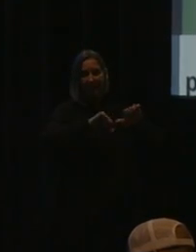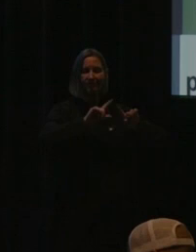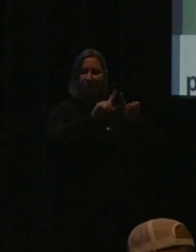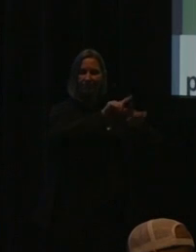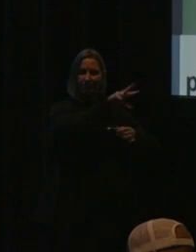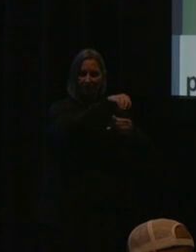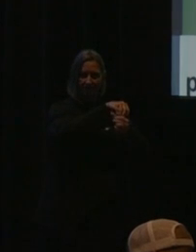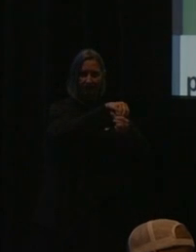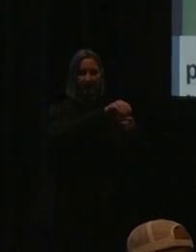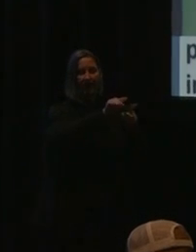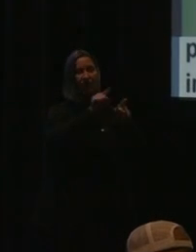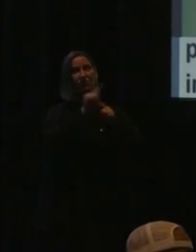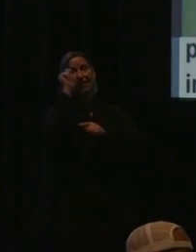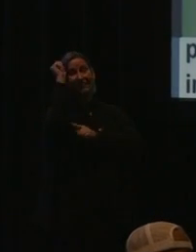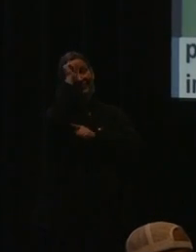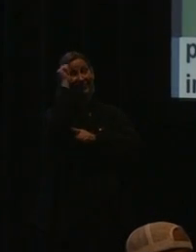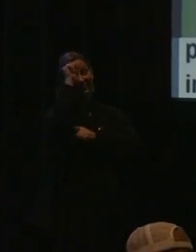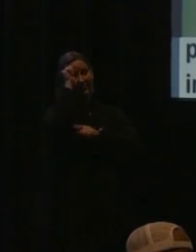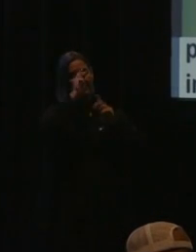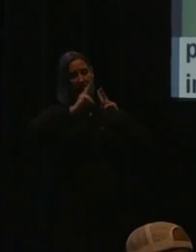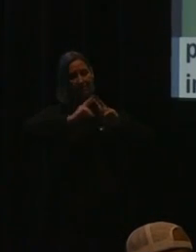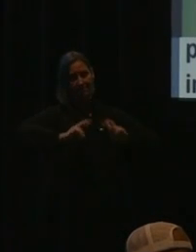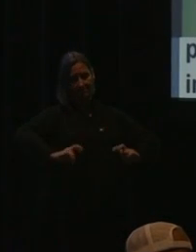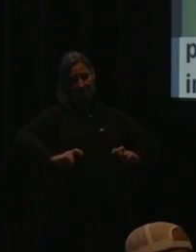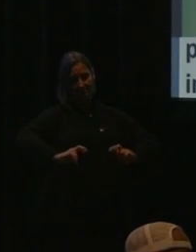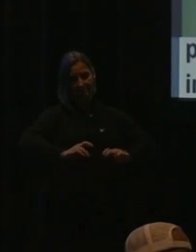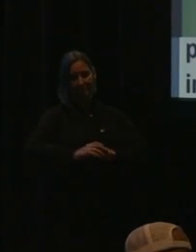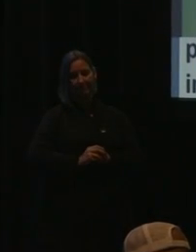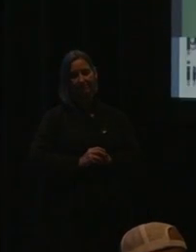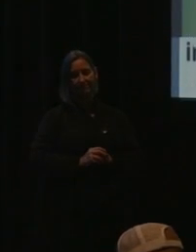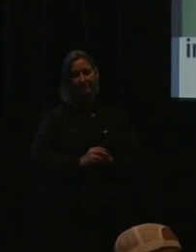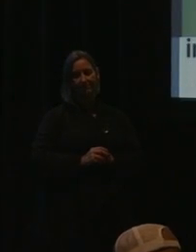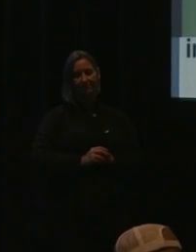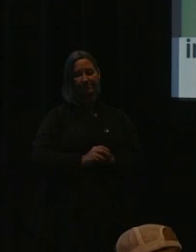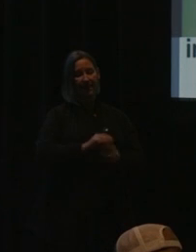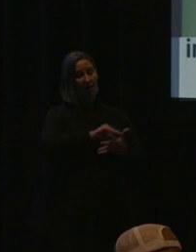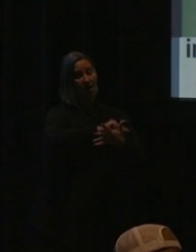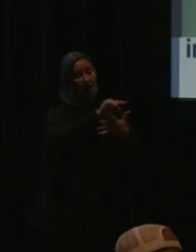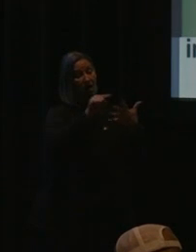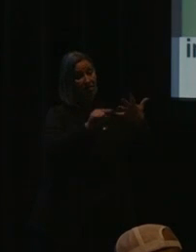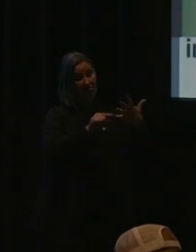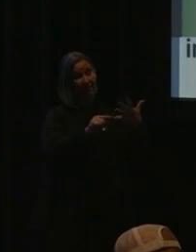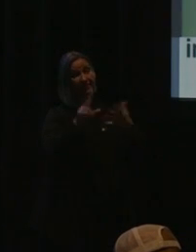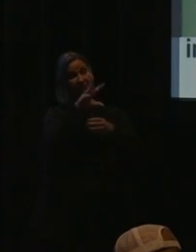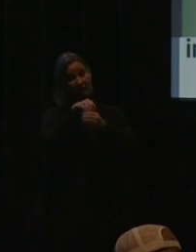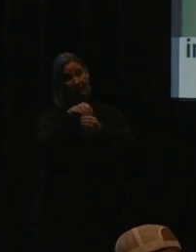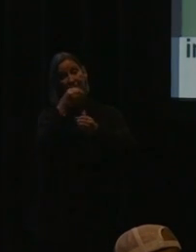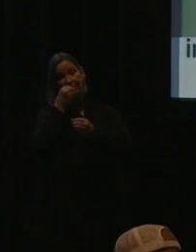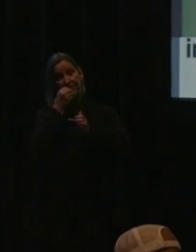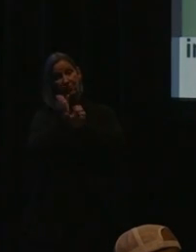also included theoretical analysis. These system elements include food production,